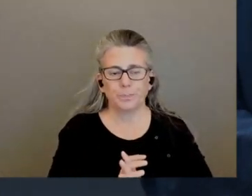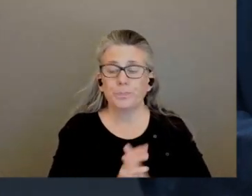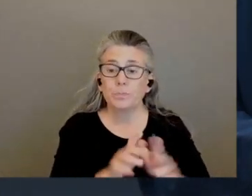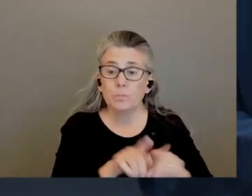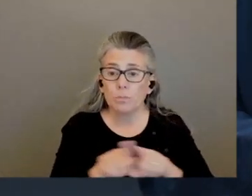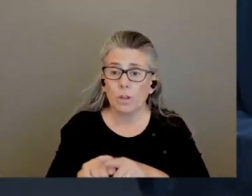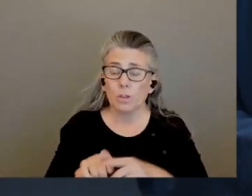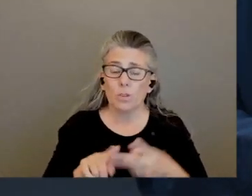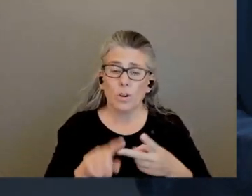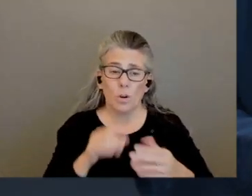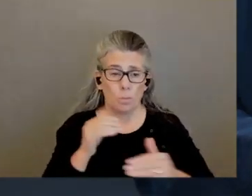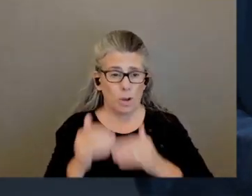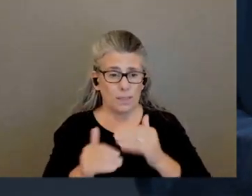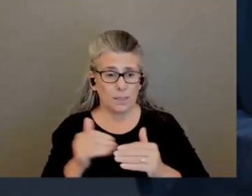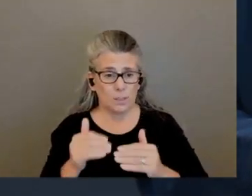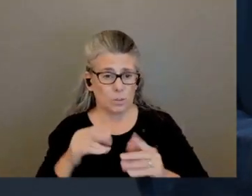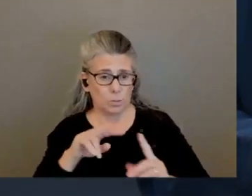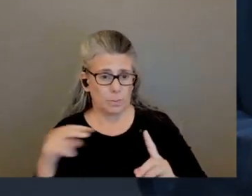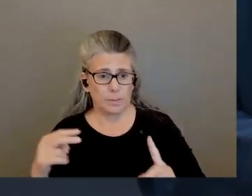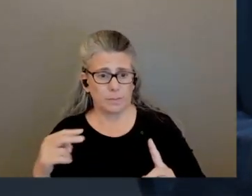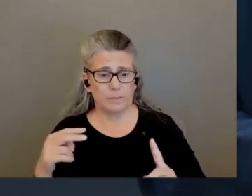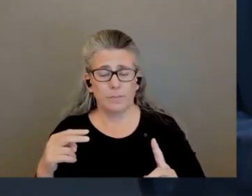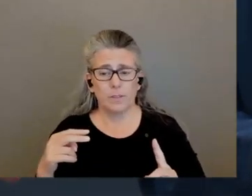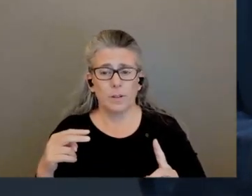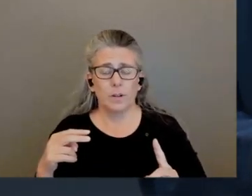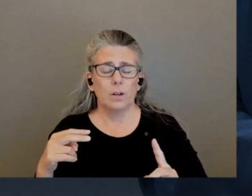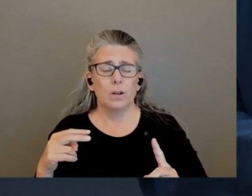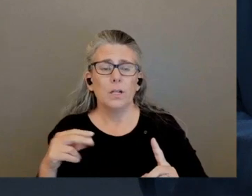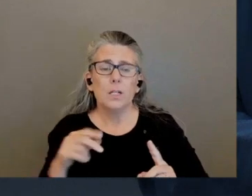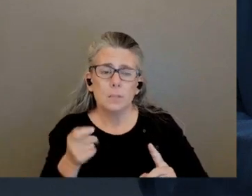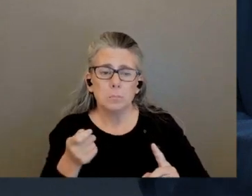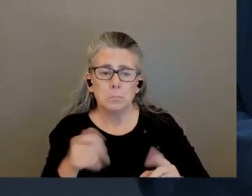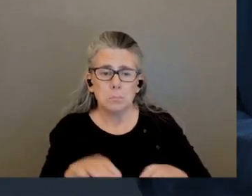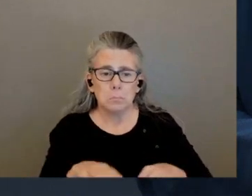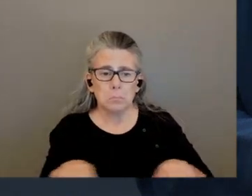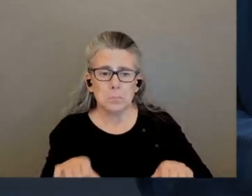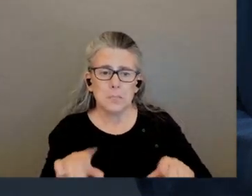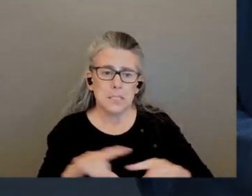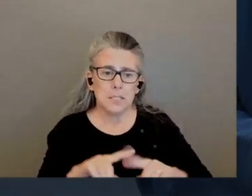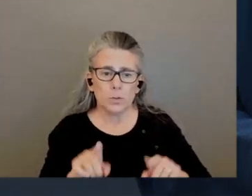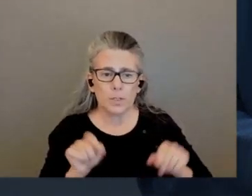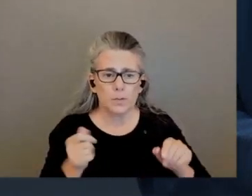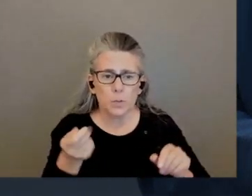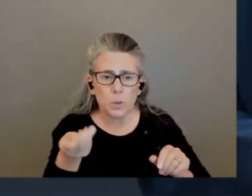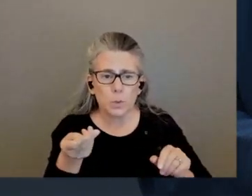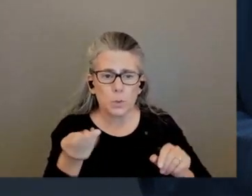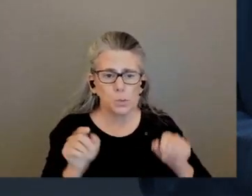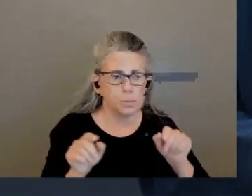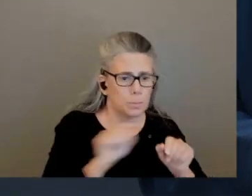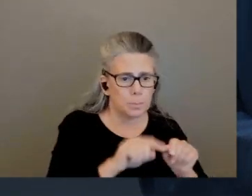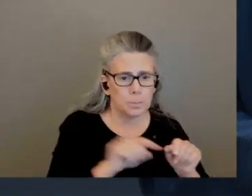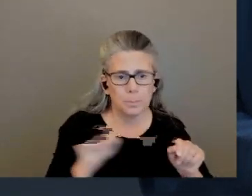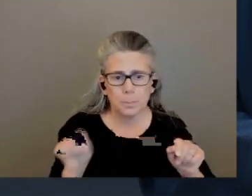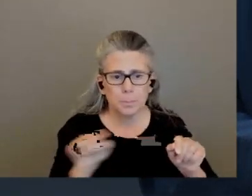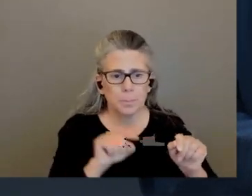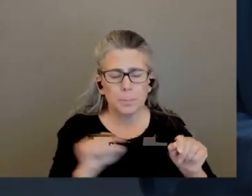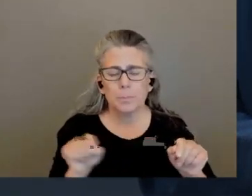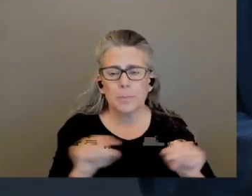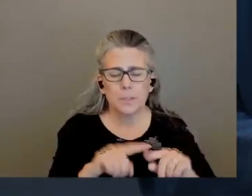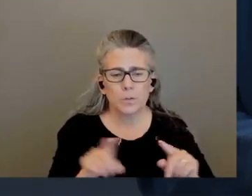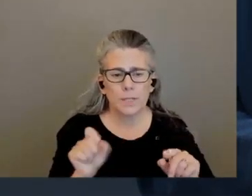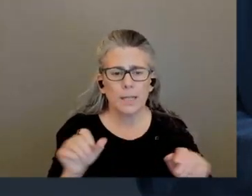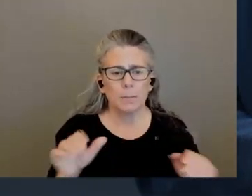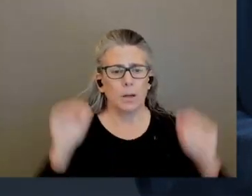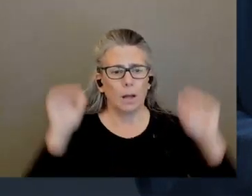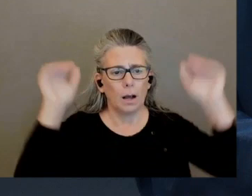processor standpoint, there are differences at the low level, but all the things that applications are doing at a pretty high level